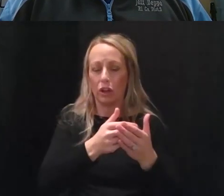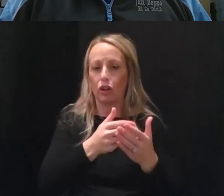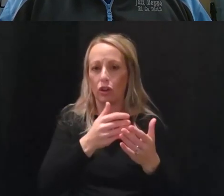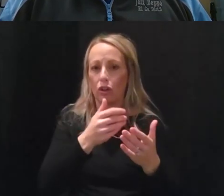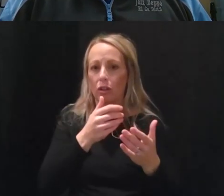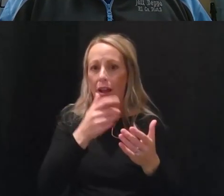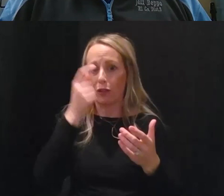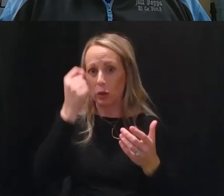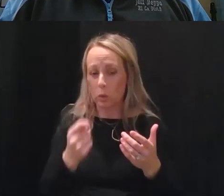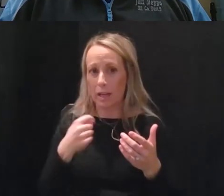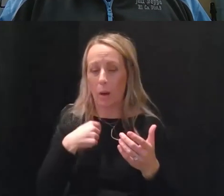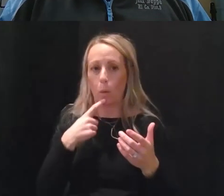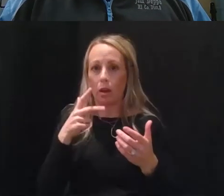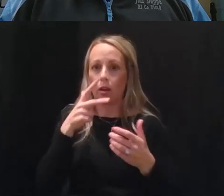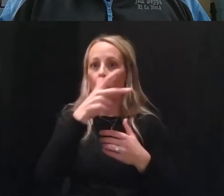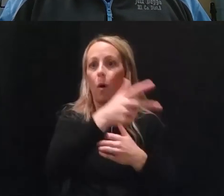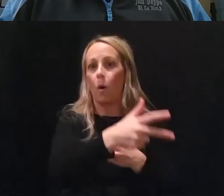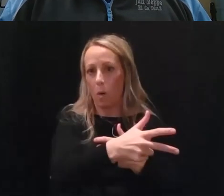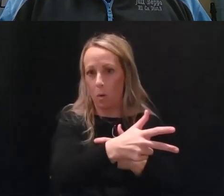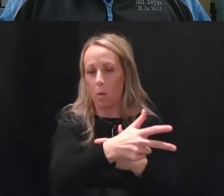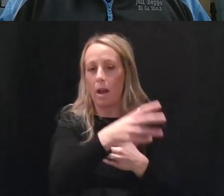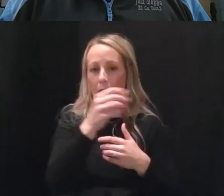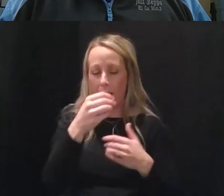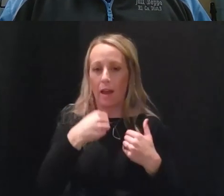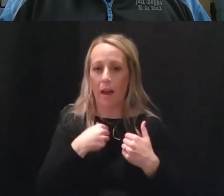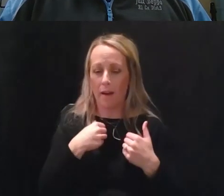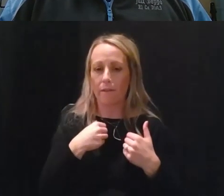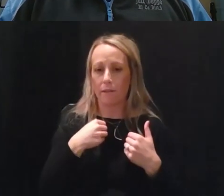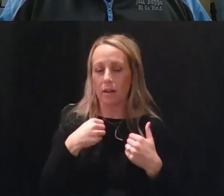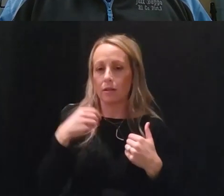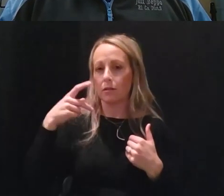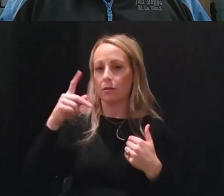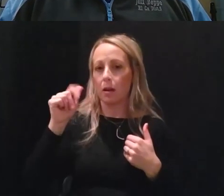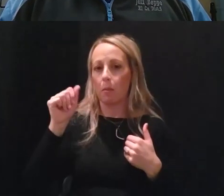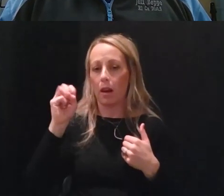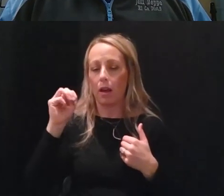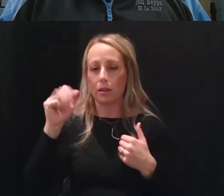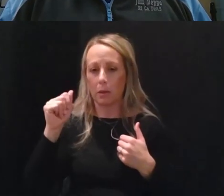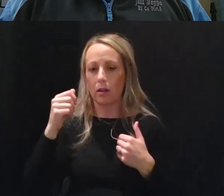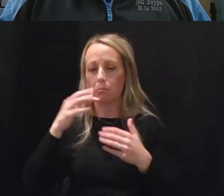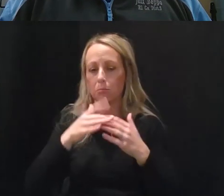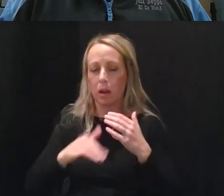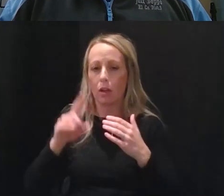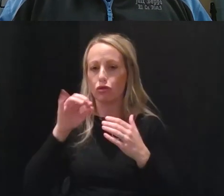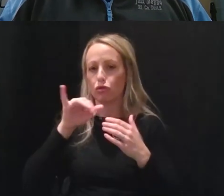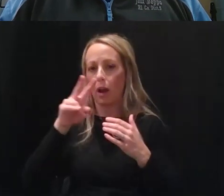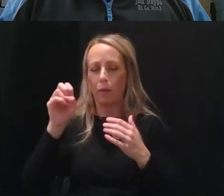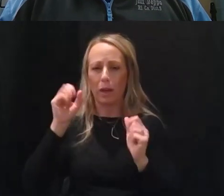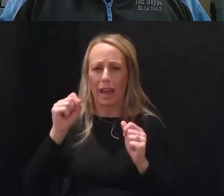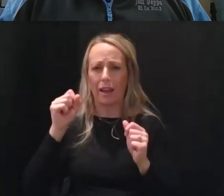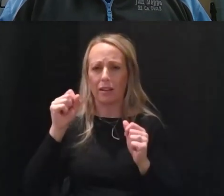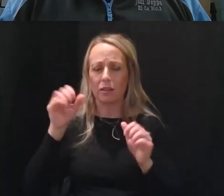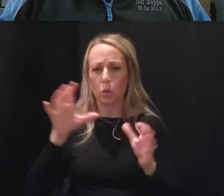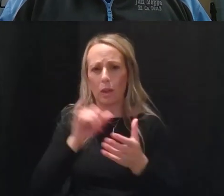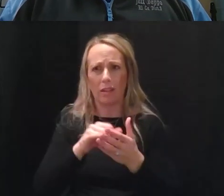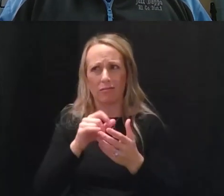up there for convalescent plasma blood drives, and we can do that pretty much anywhere. It may take a couple of